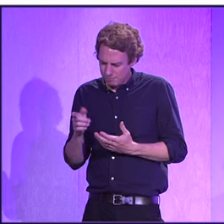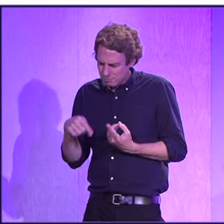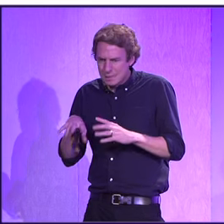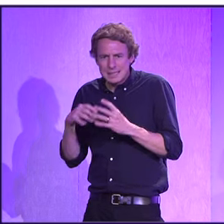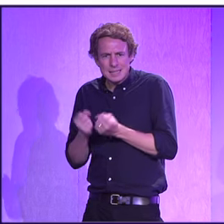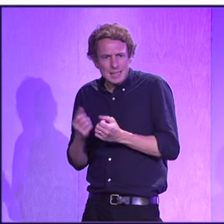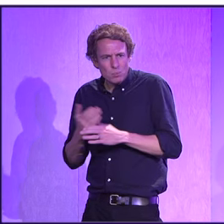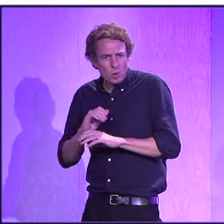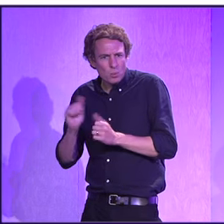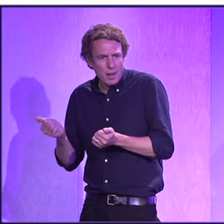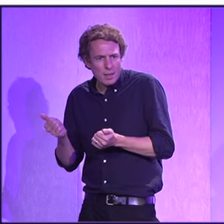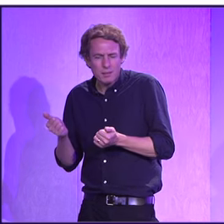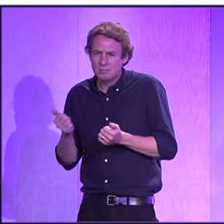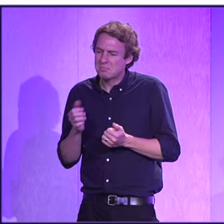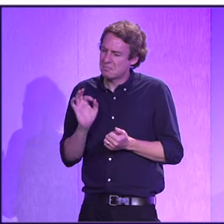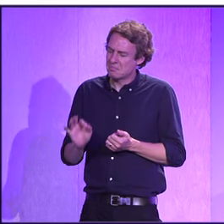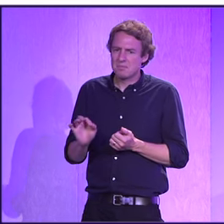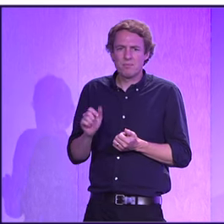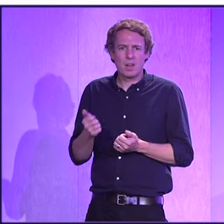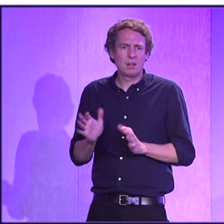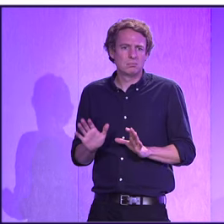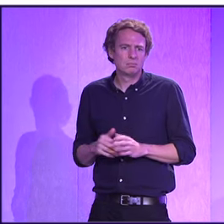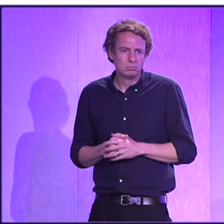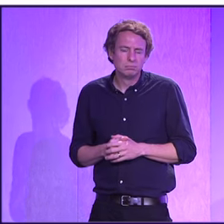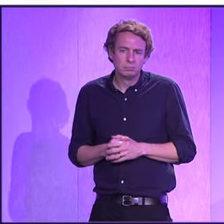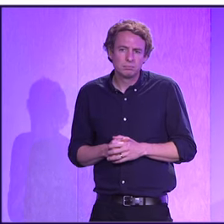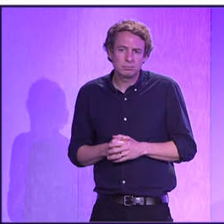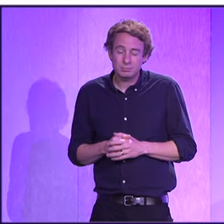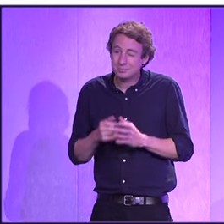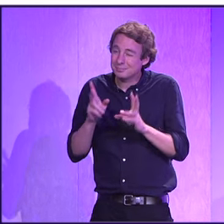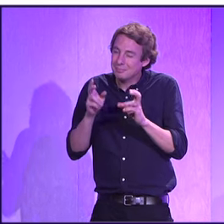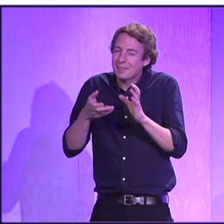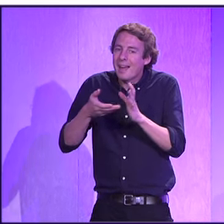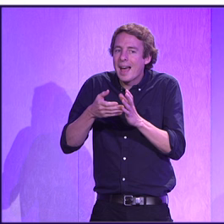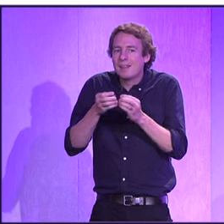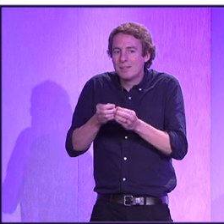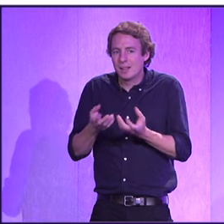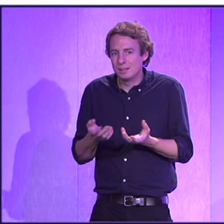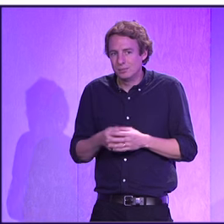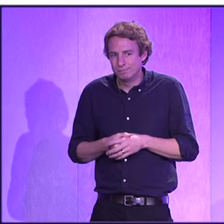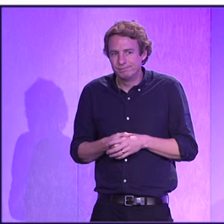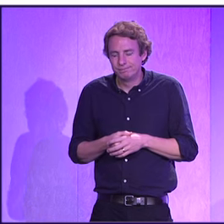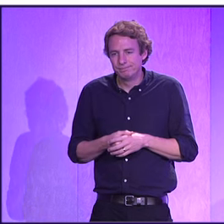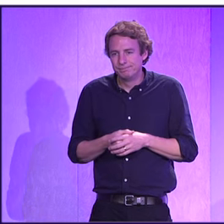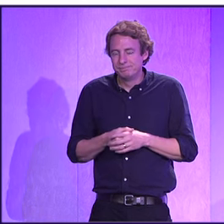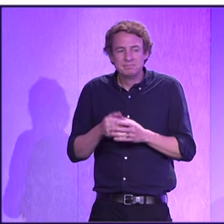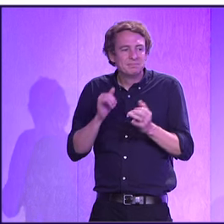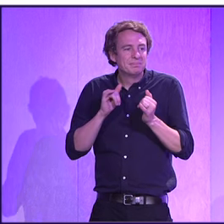well? Did they release a good API? That's good. And add value. If you